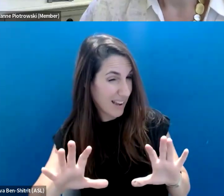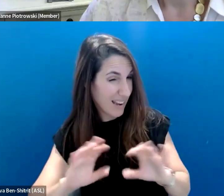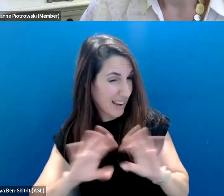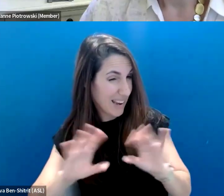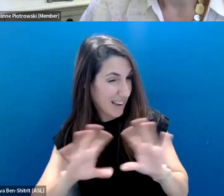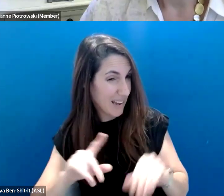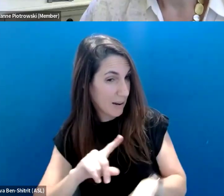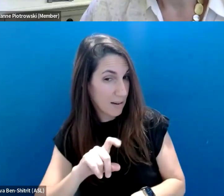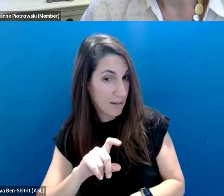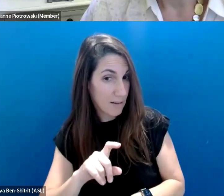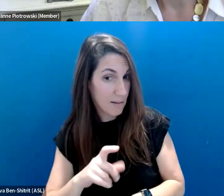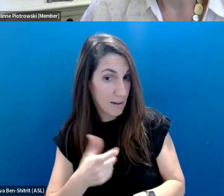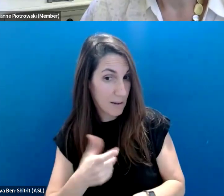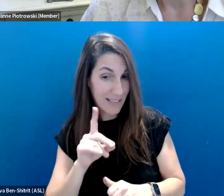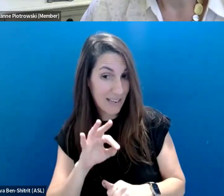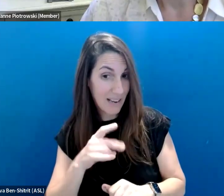dodge the question adequately enough?